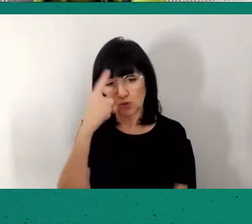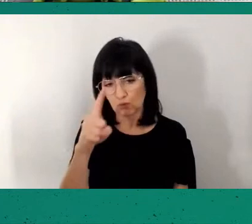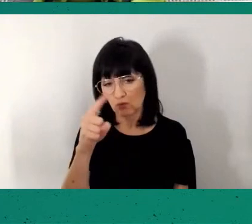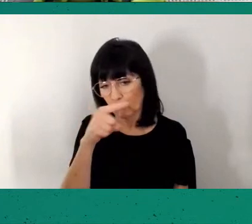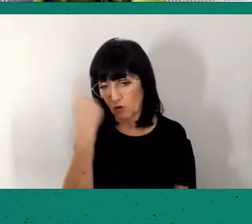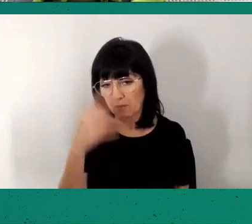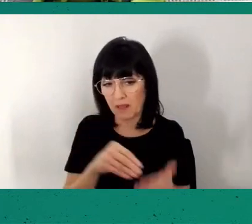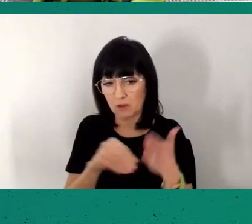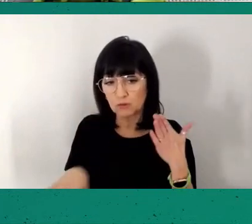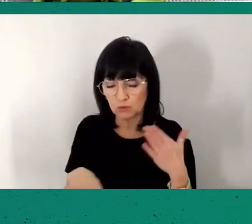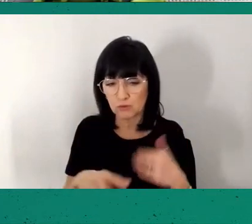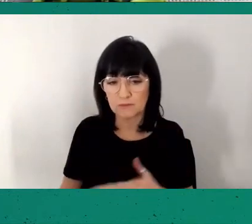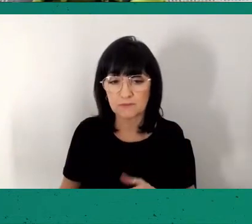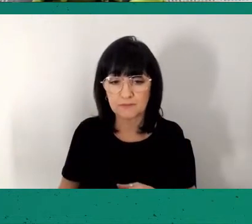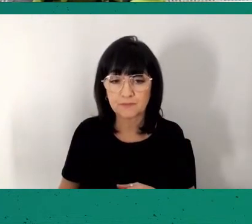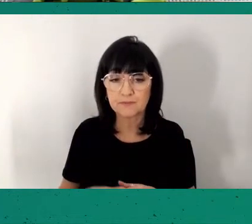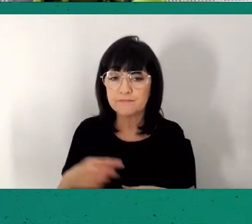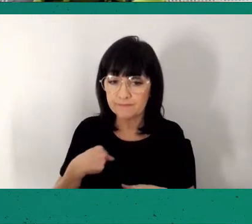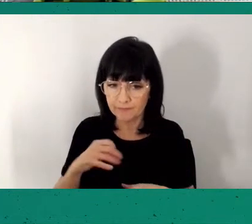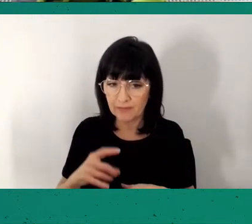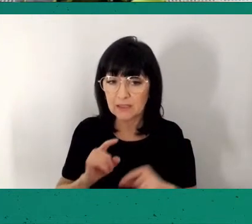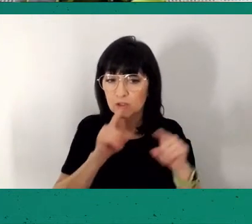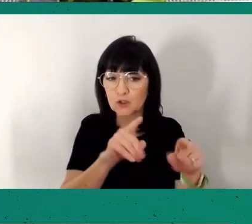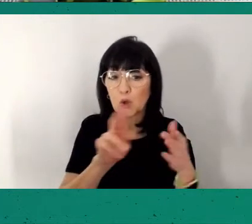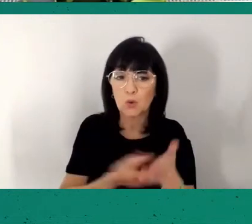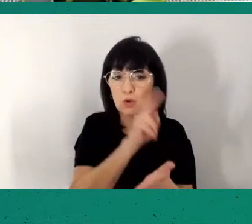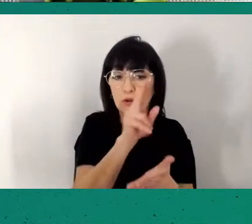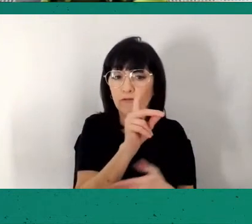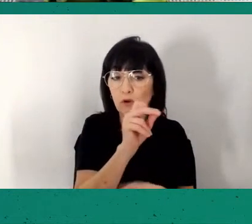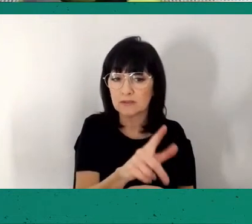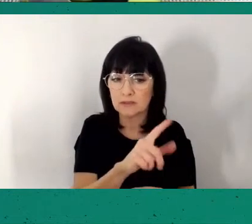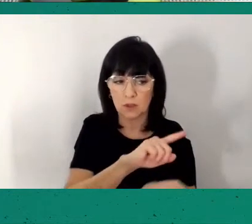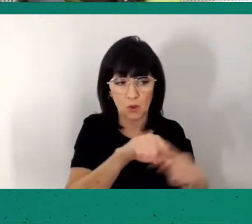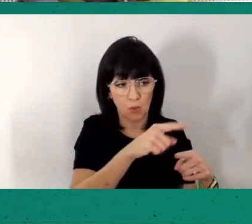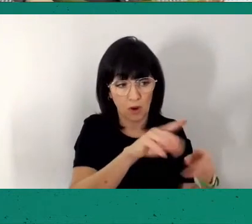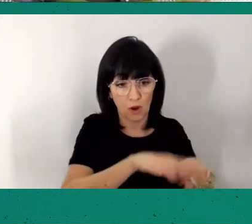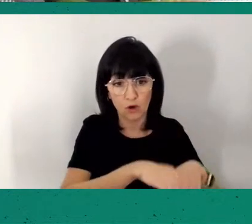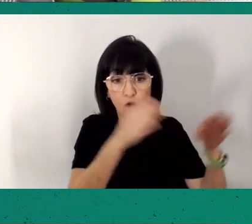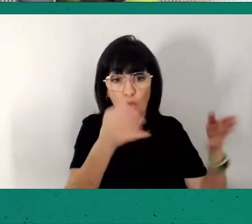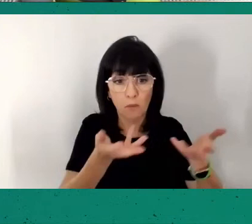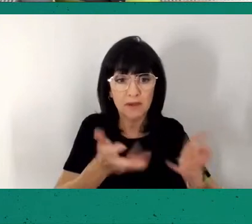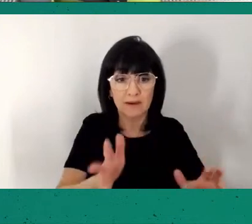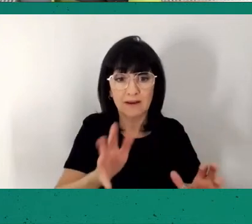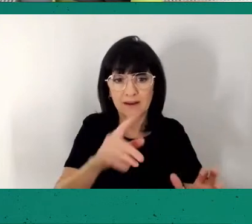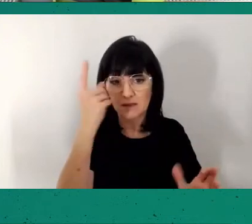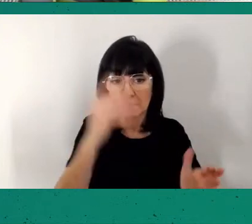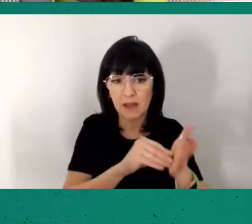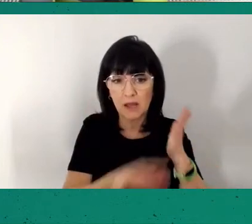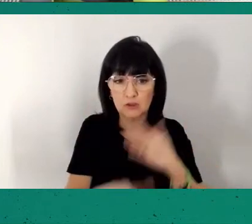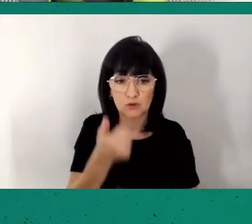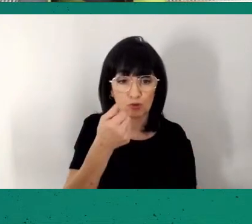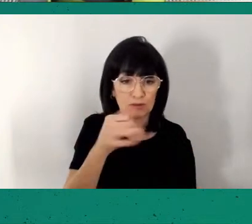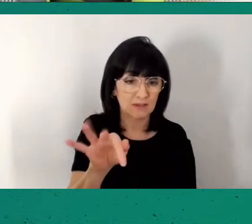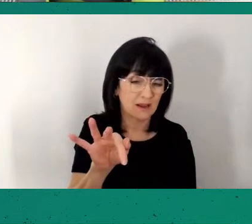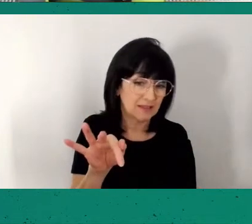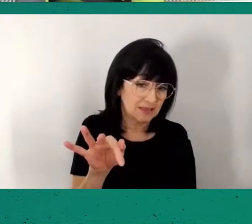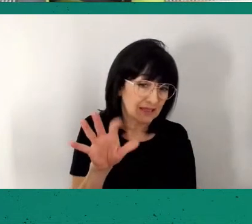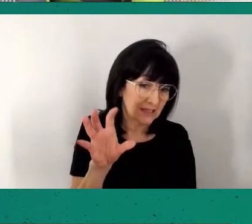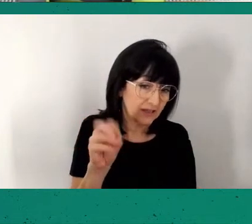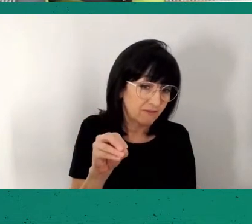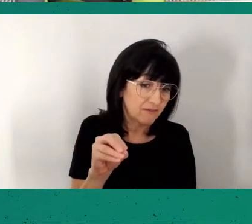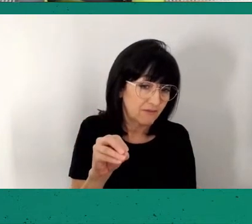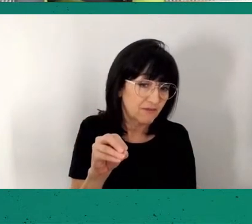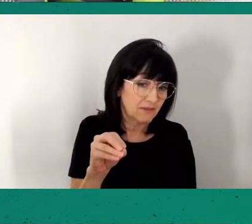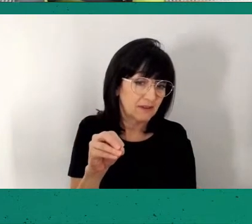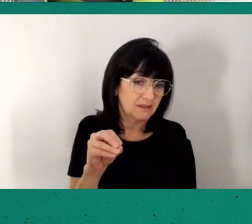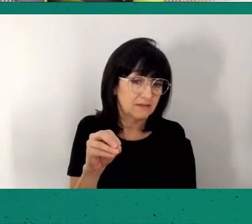I did go to the University of Delaware when they opened to Black students. They opened in 1950 and I had to